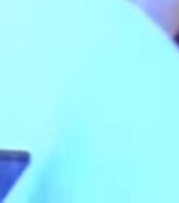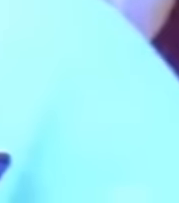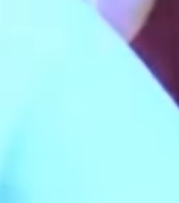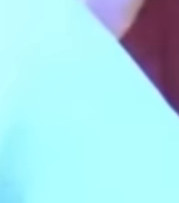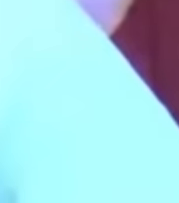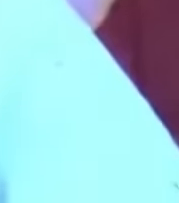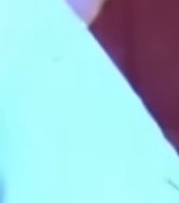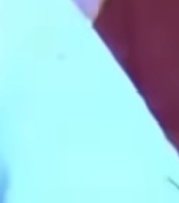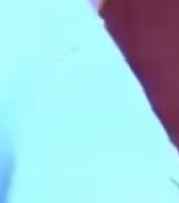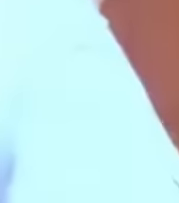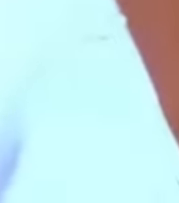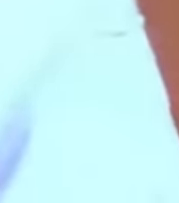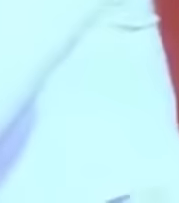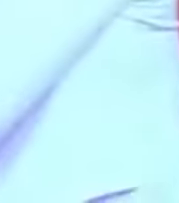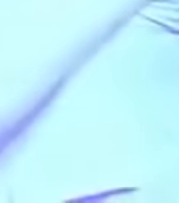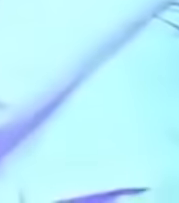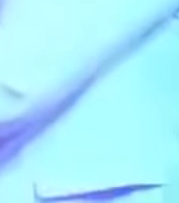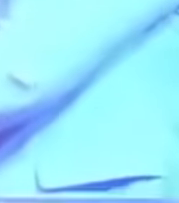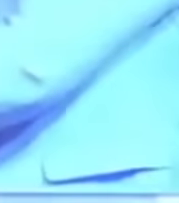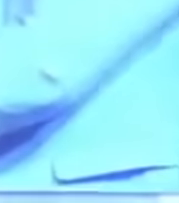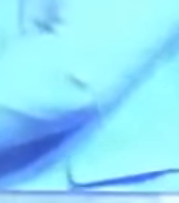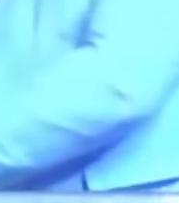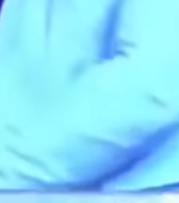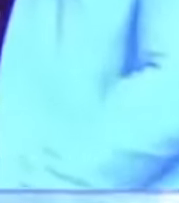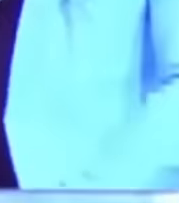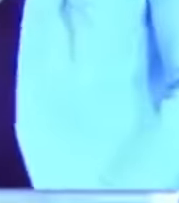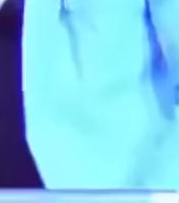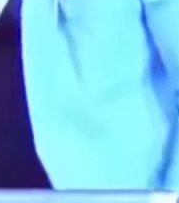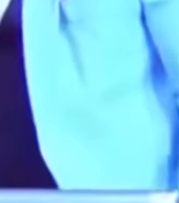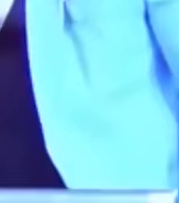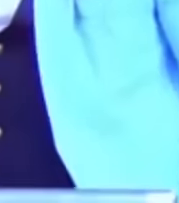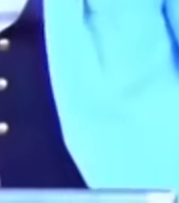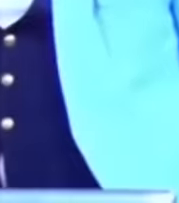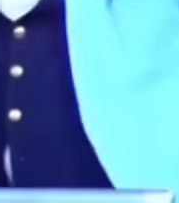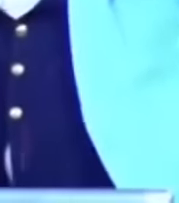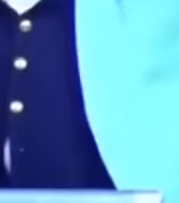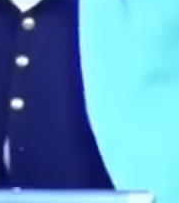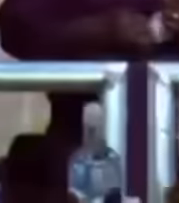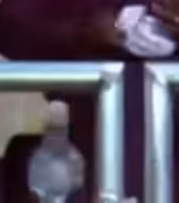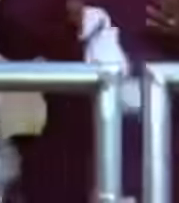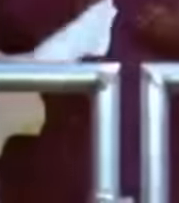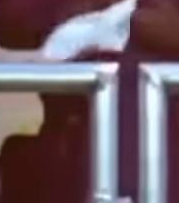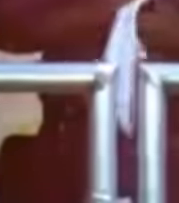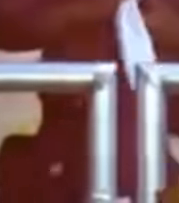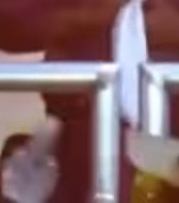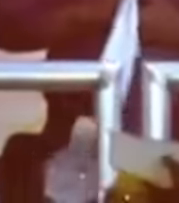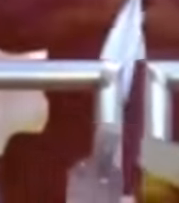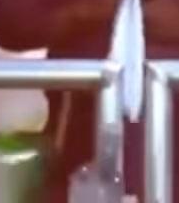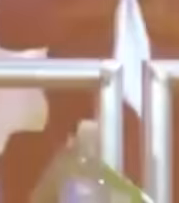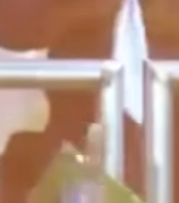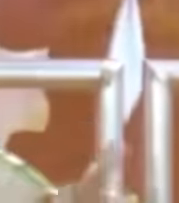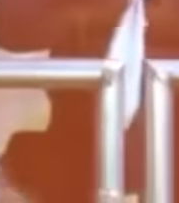How many of you need a miracle? And as your amen is the